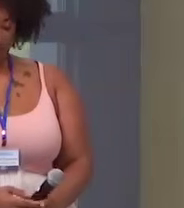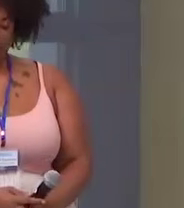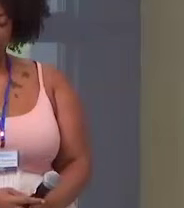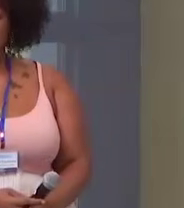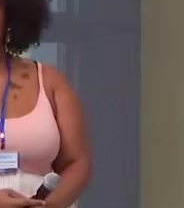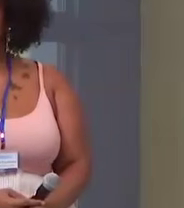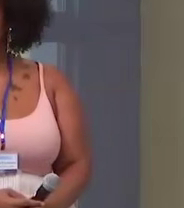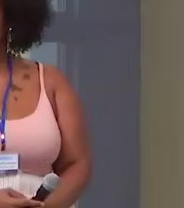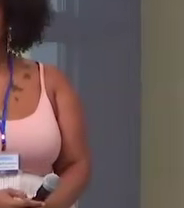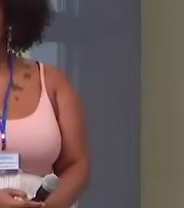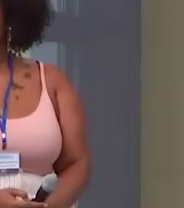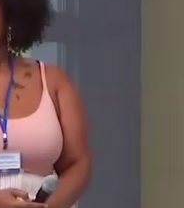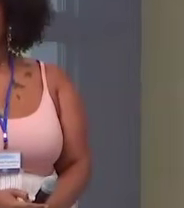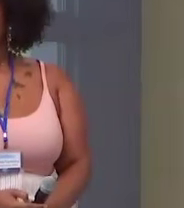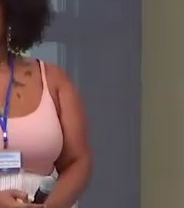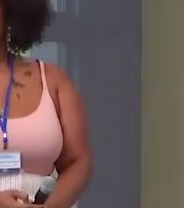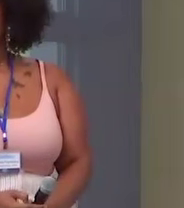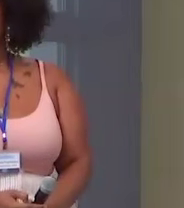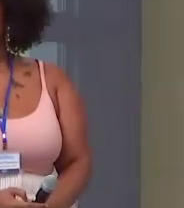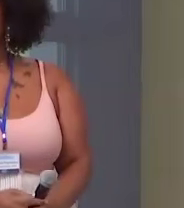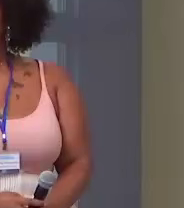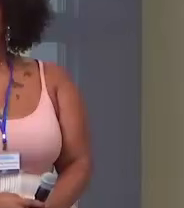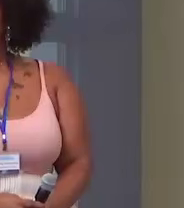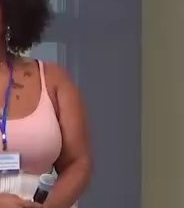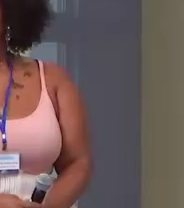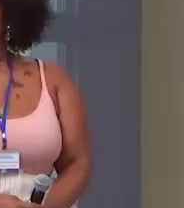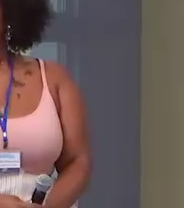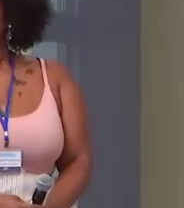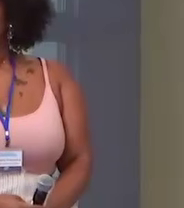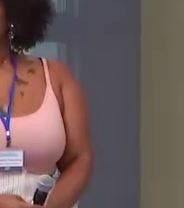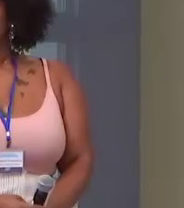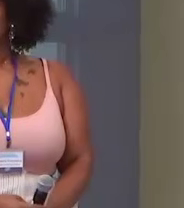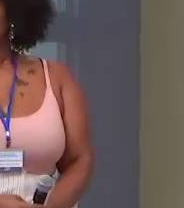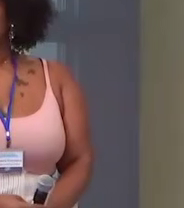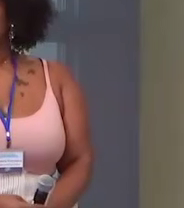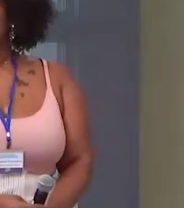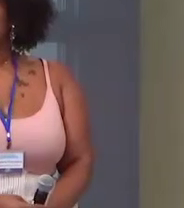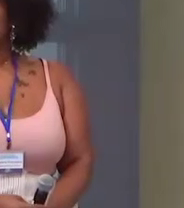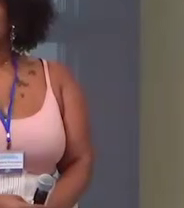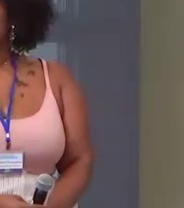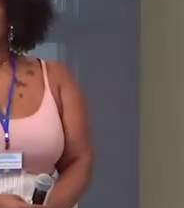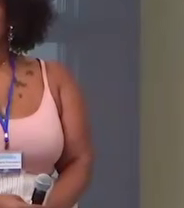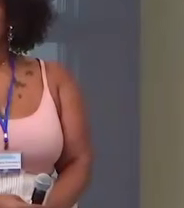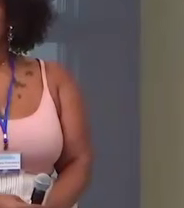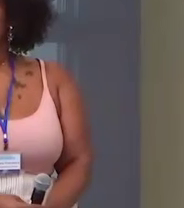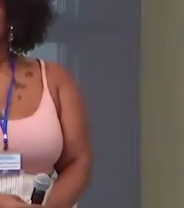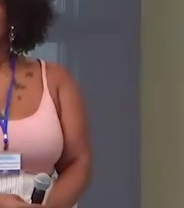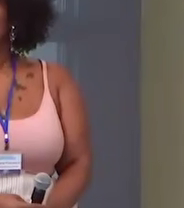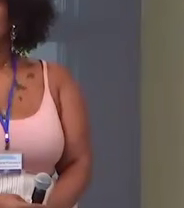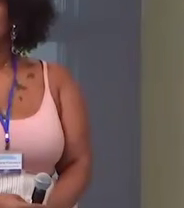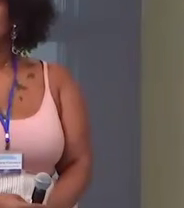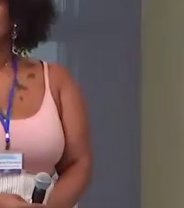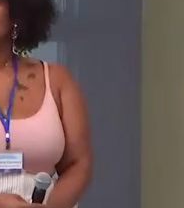untreatable depression, which is my lupus cause. Do you have any recommendations for somebody who struggles